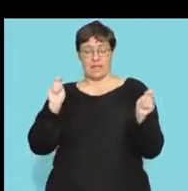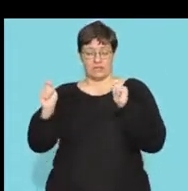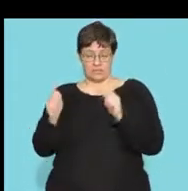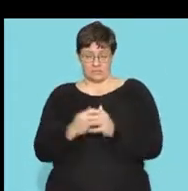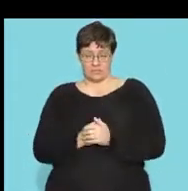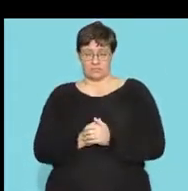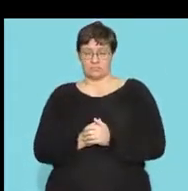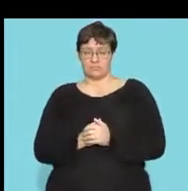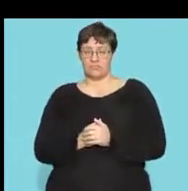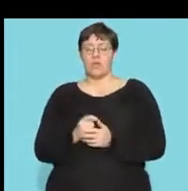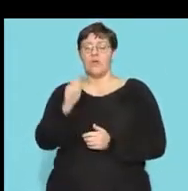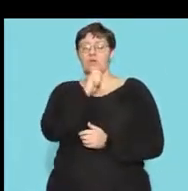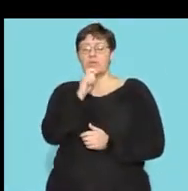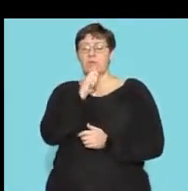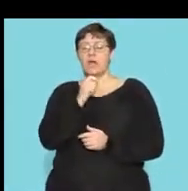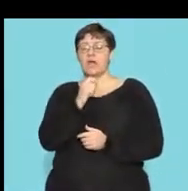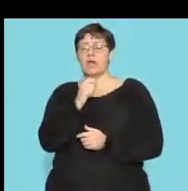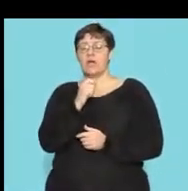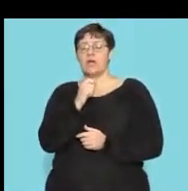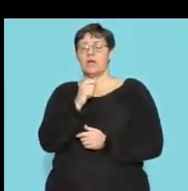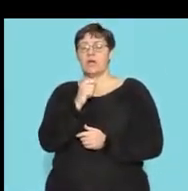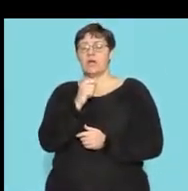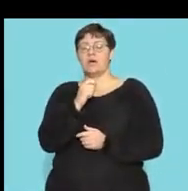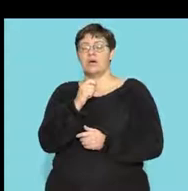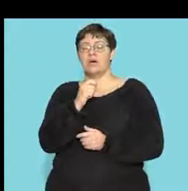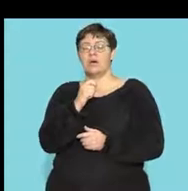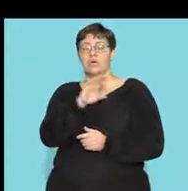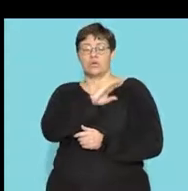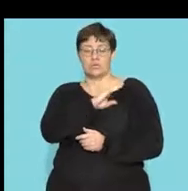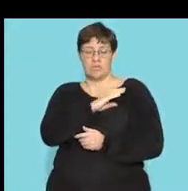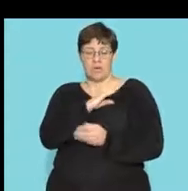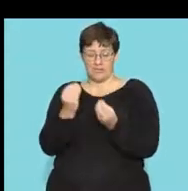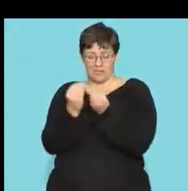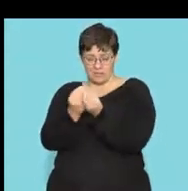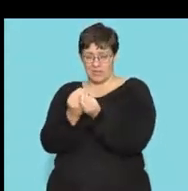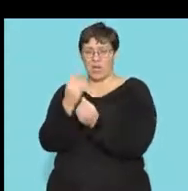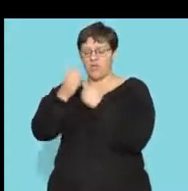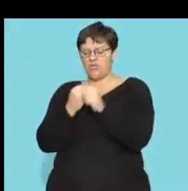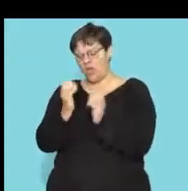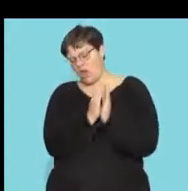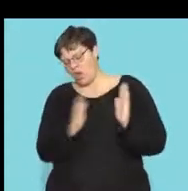Consumable goods used during the year amounts to